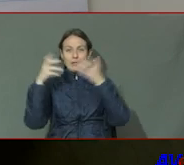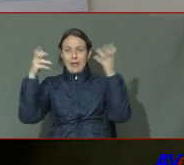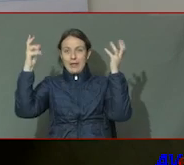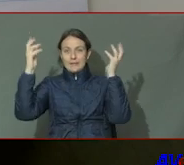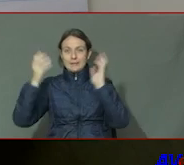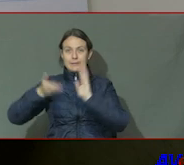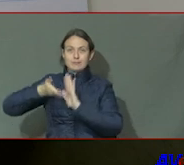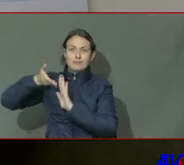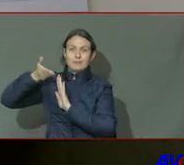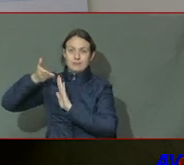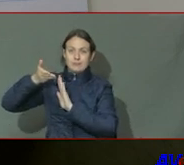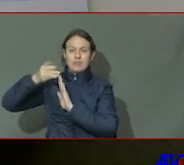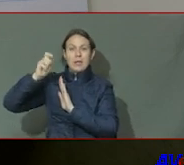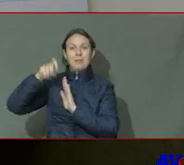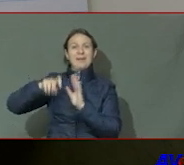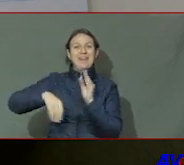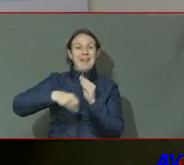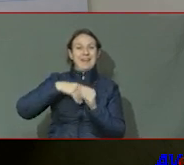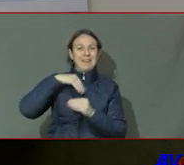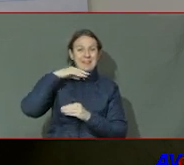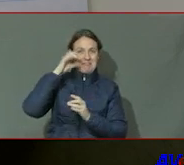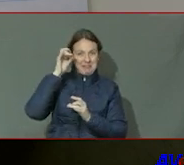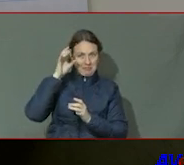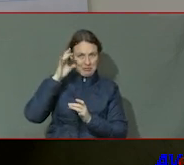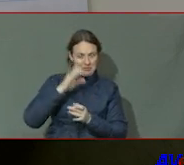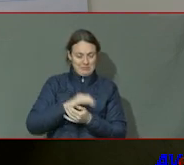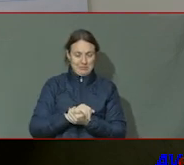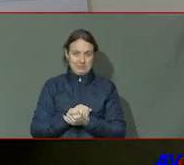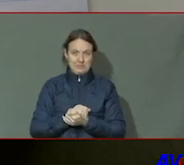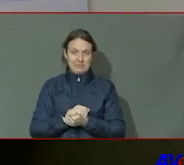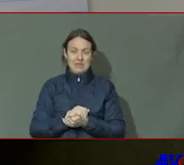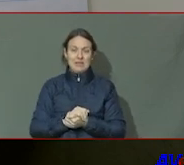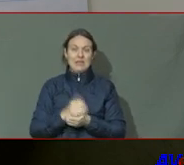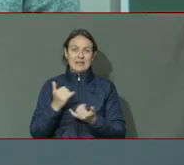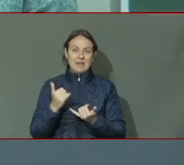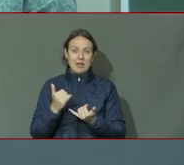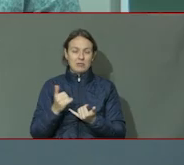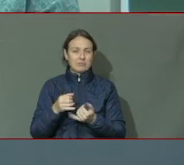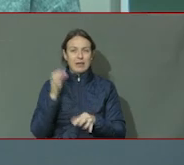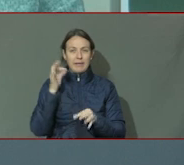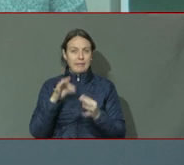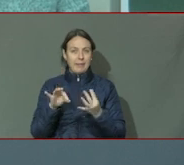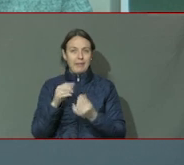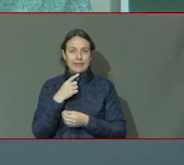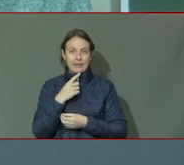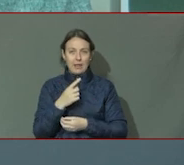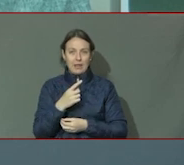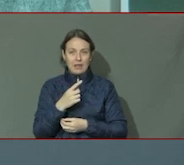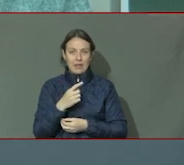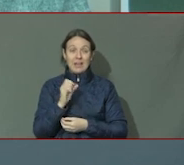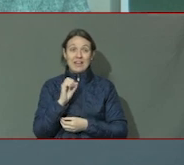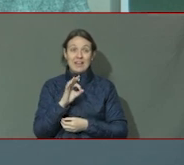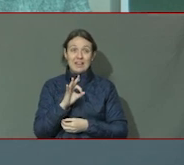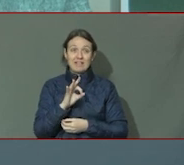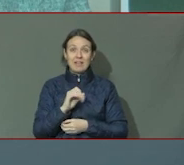write something there. Now in plain English, if you put more in on the